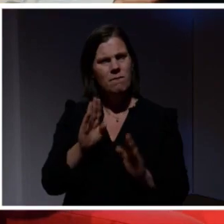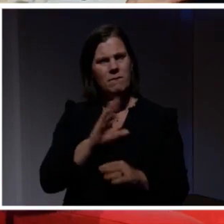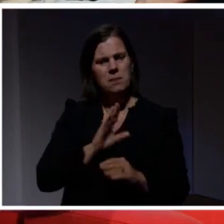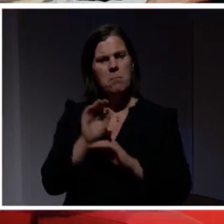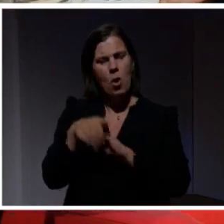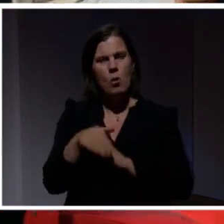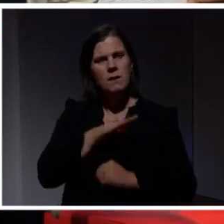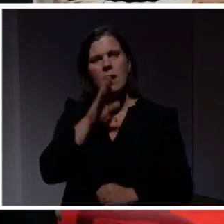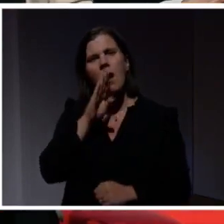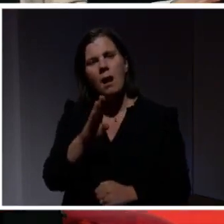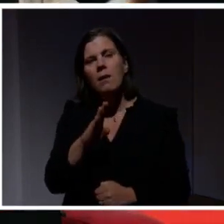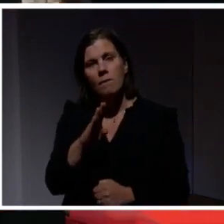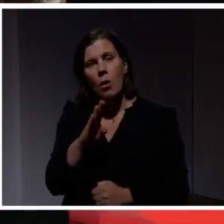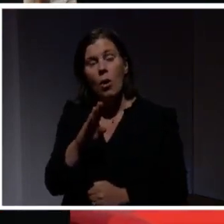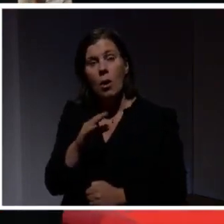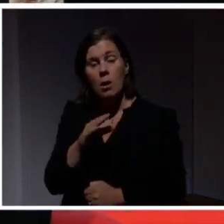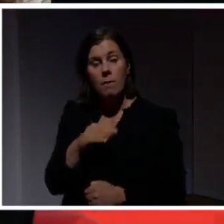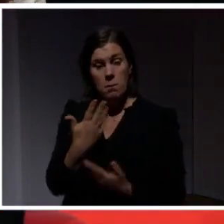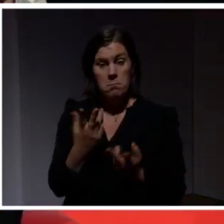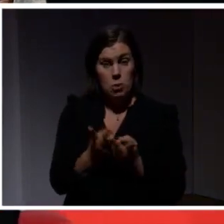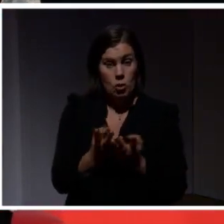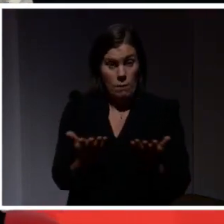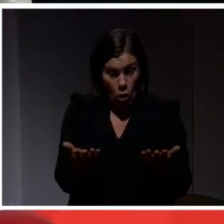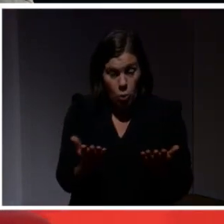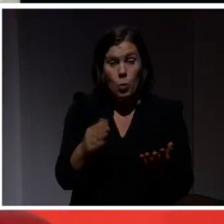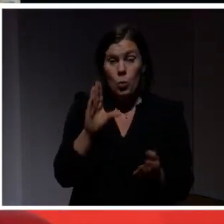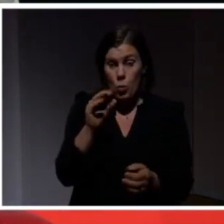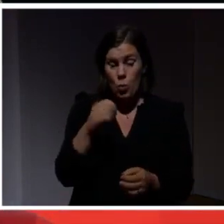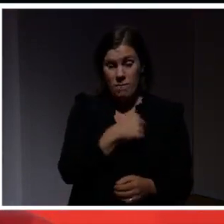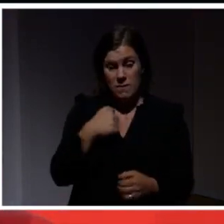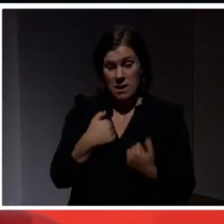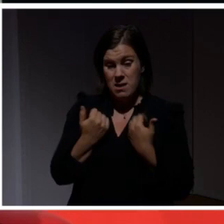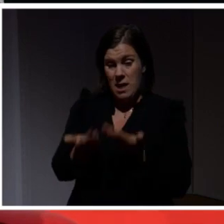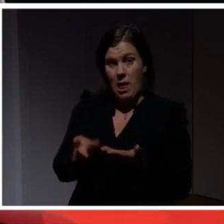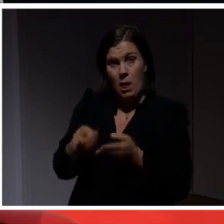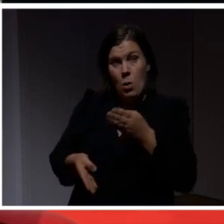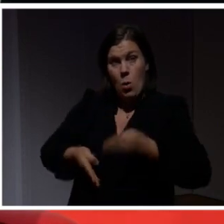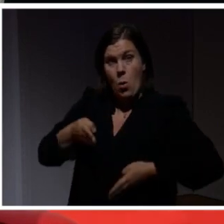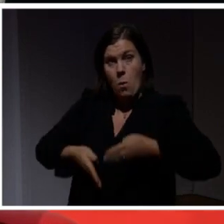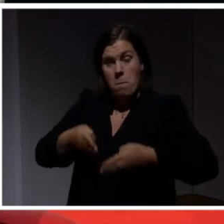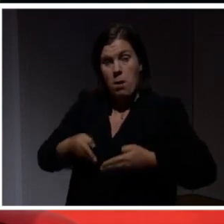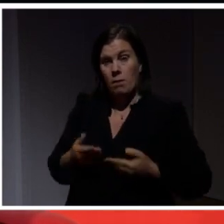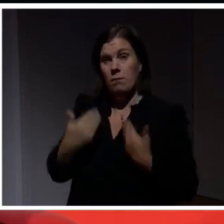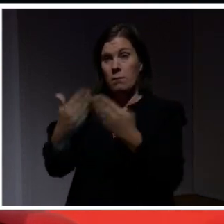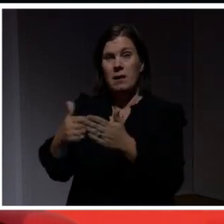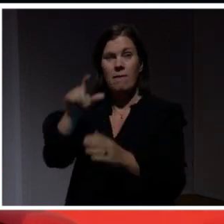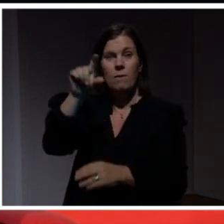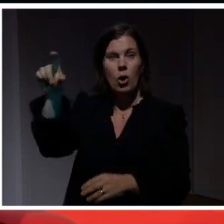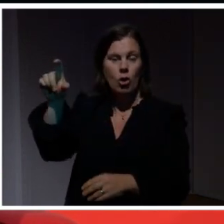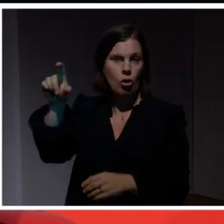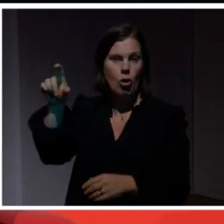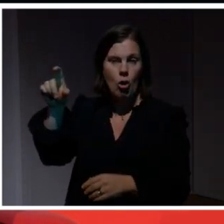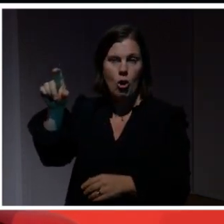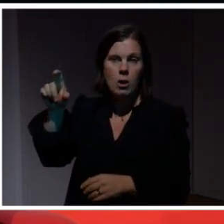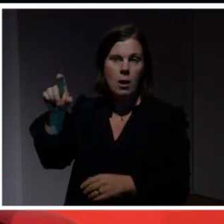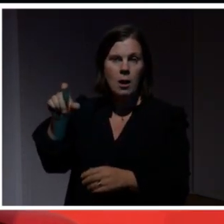serious side to this application, because it means that when we give robots to companies, particularly the